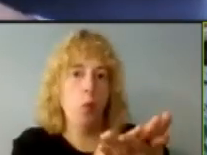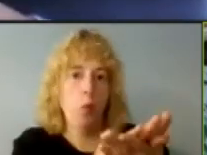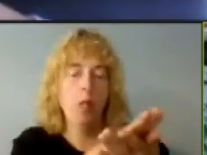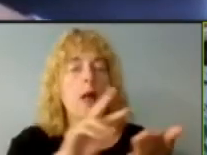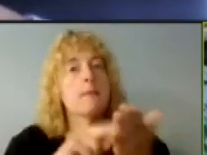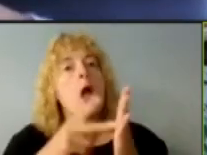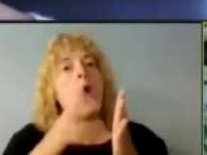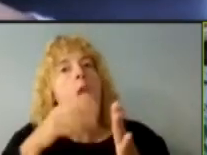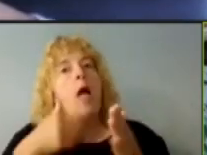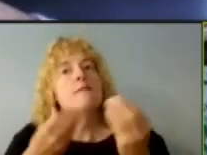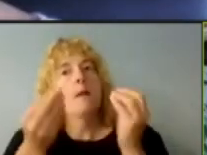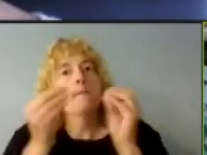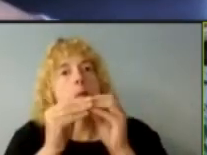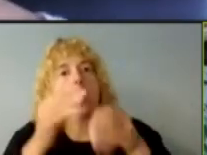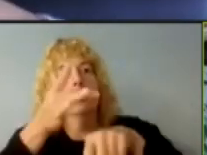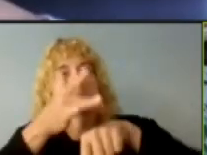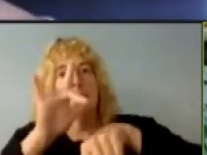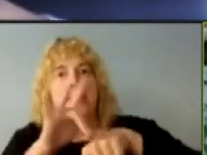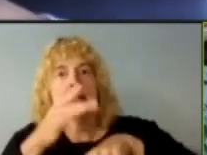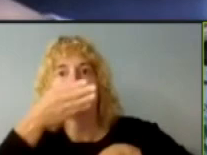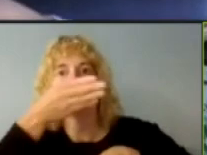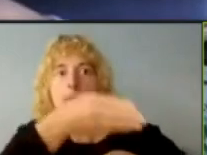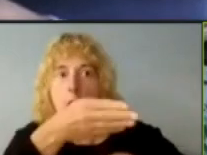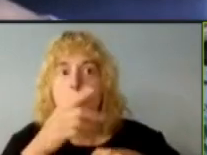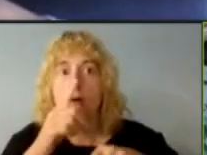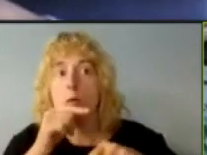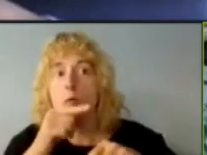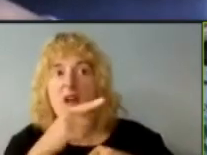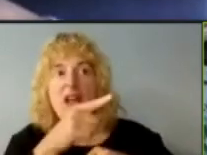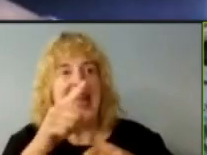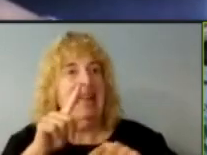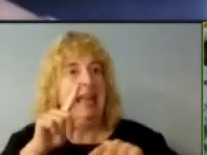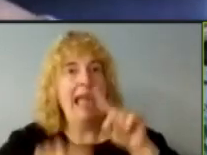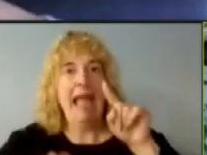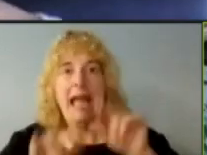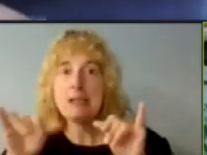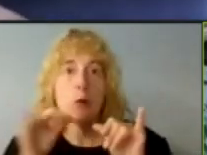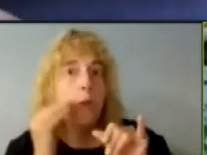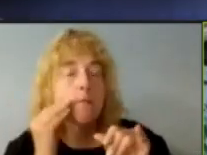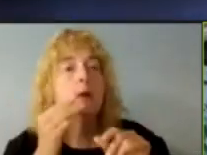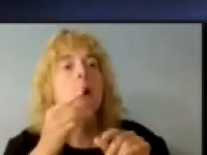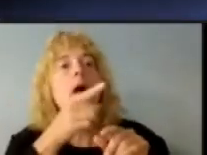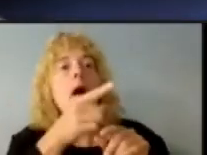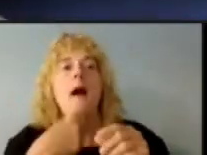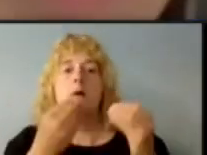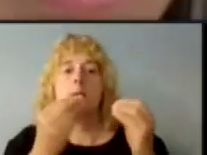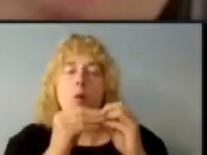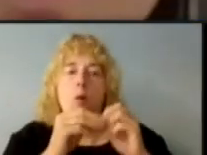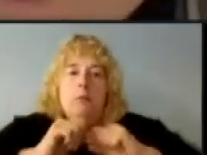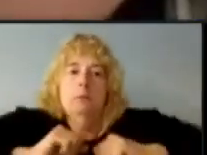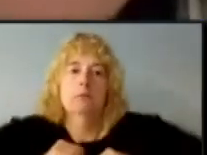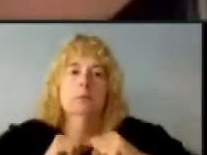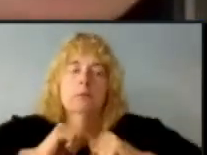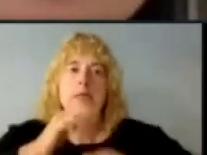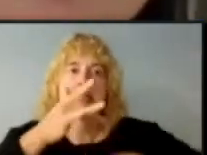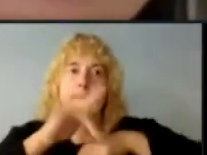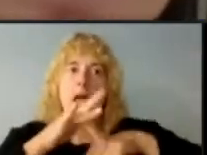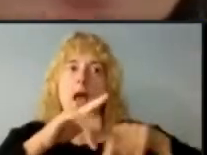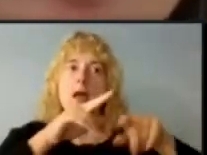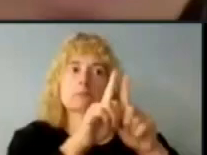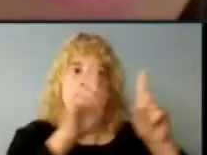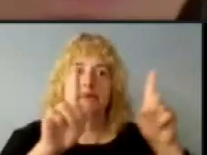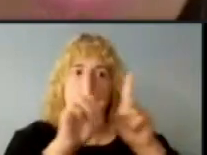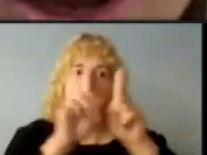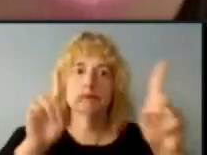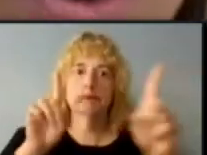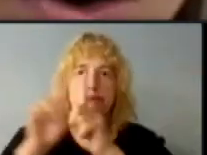that option to function more safely in the schools for the teachers and the students. So suggesting to folks that if they